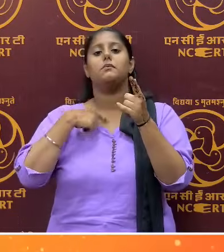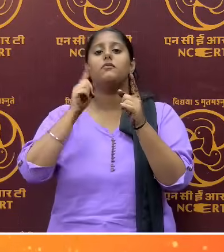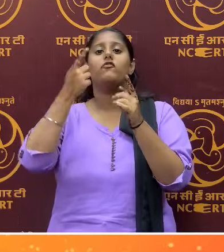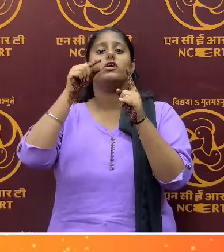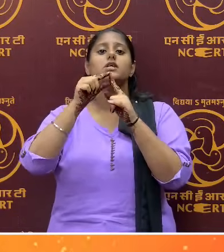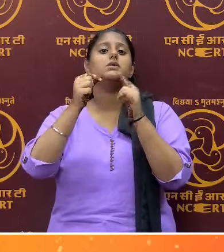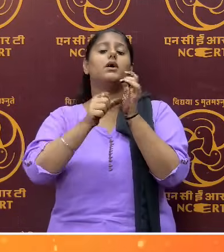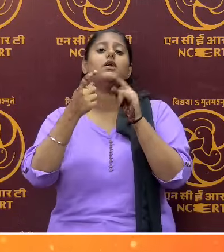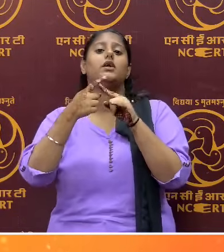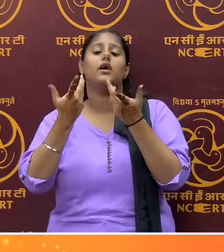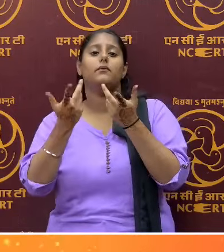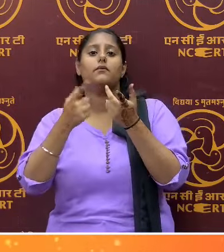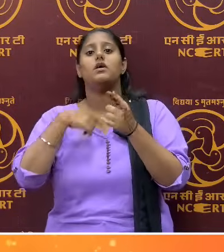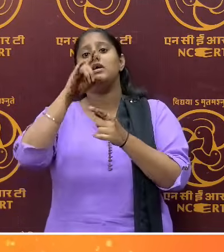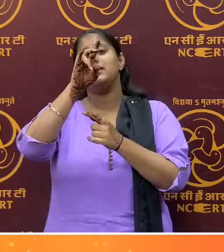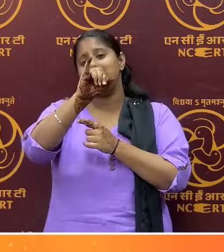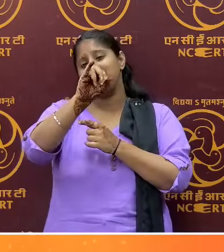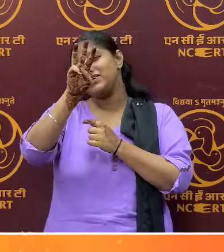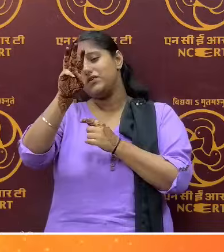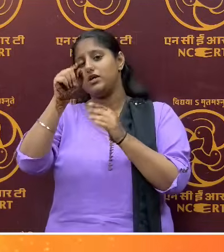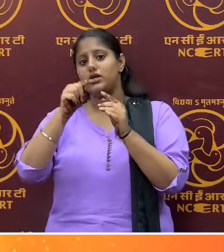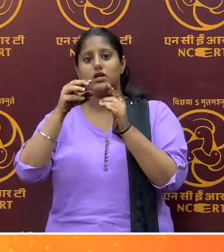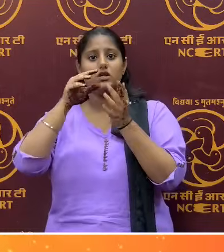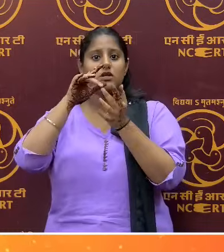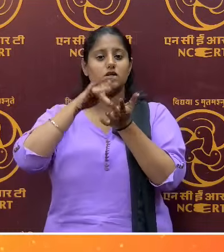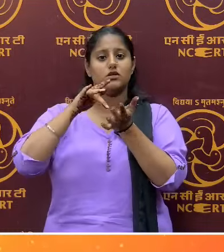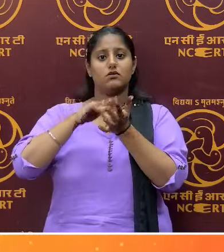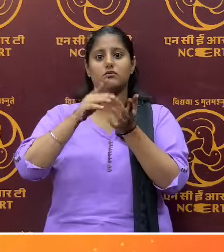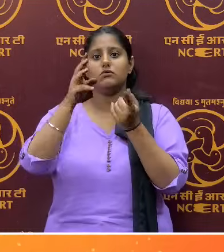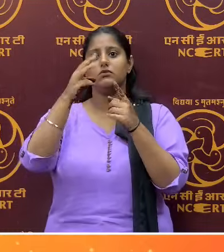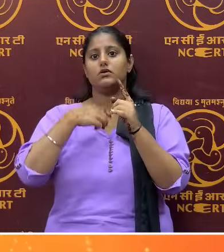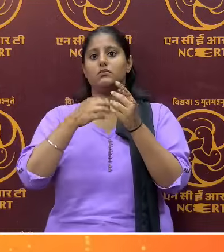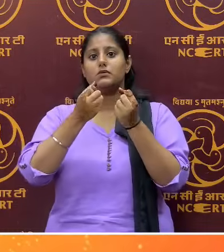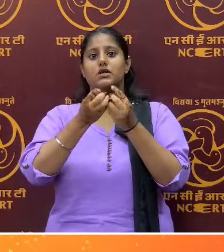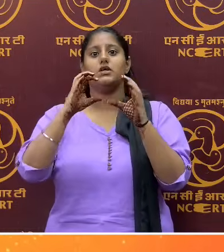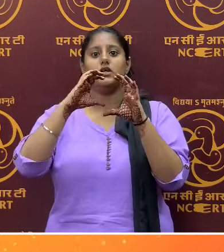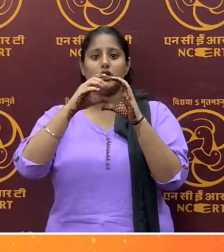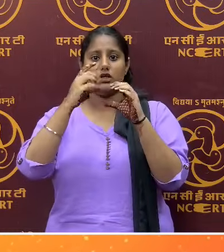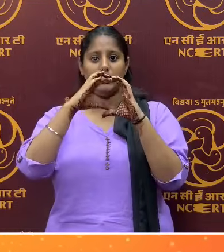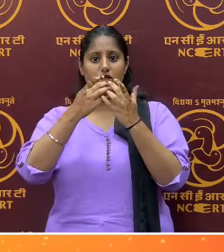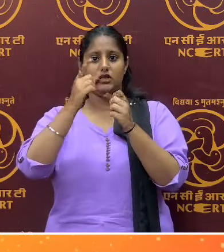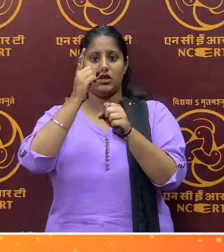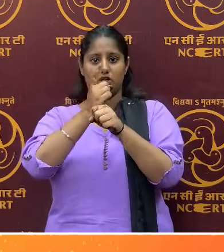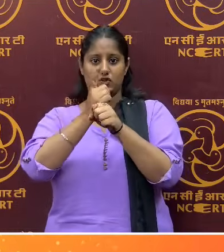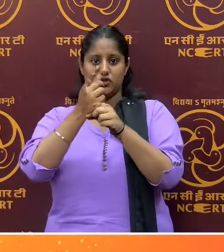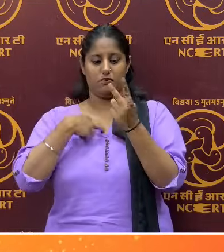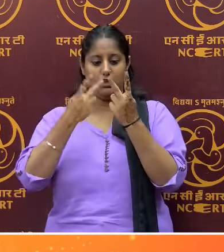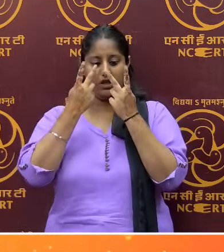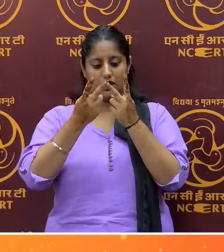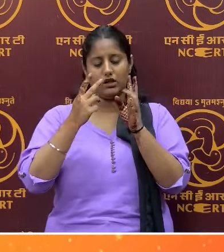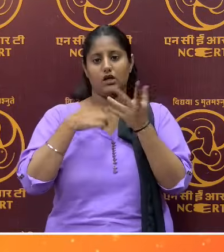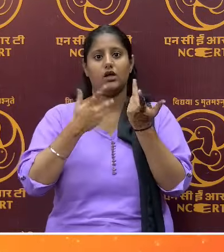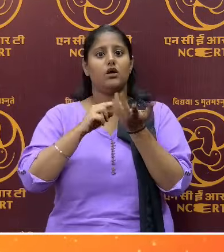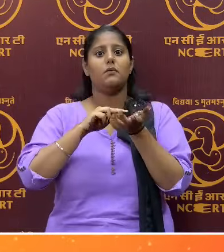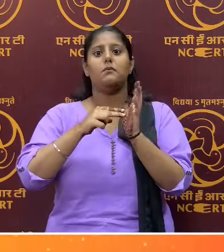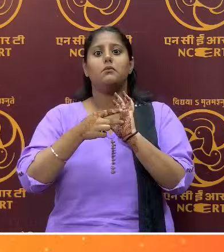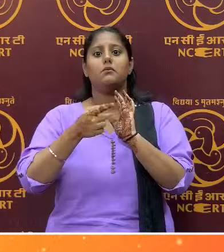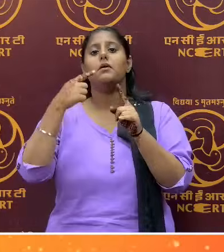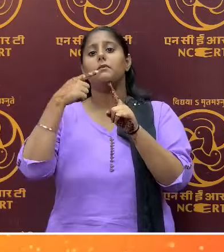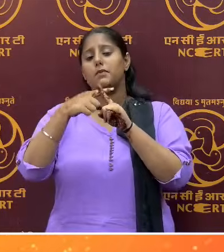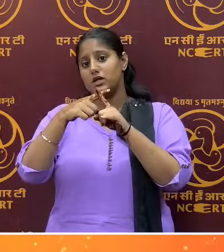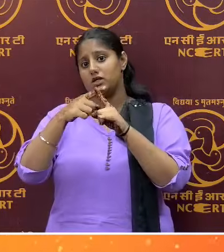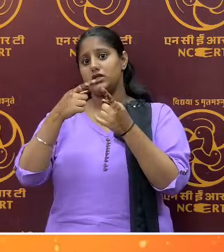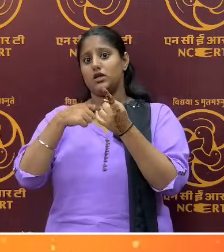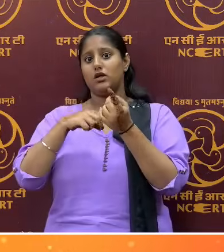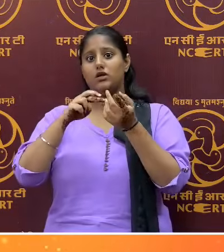part of screening, 63 statements addressed by the teacher in the classroom. He or she will observe closely and do a screening